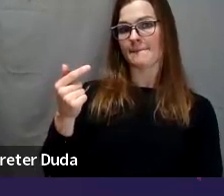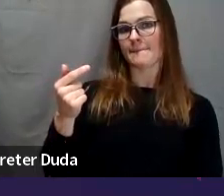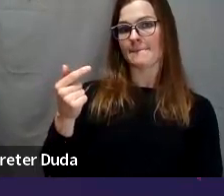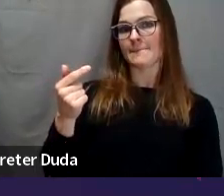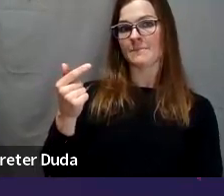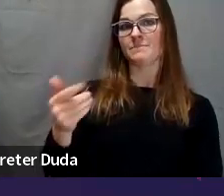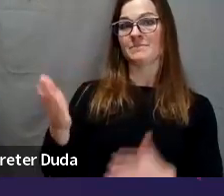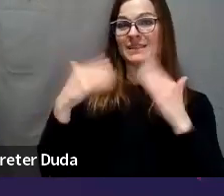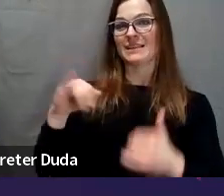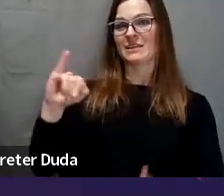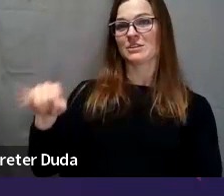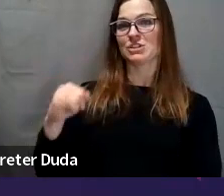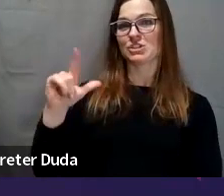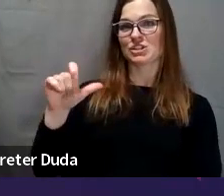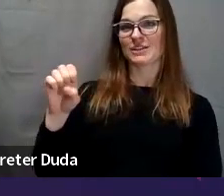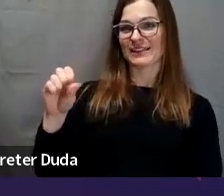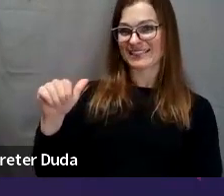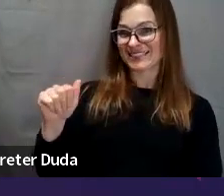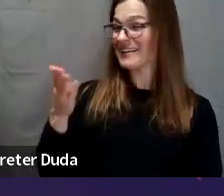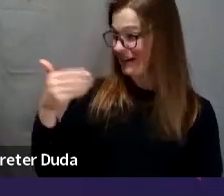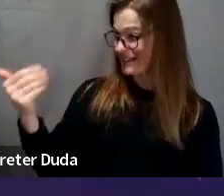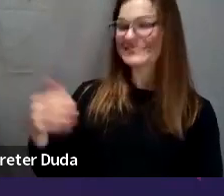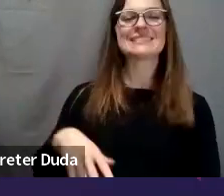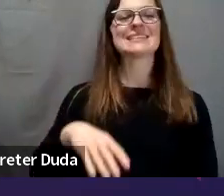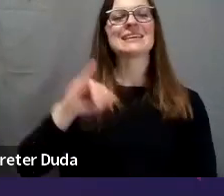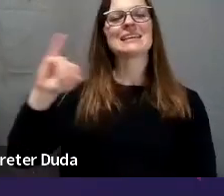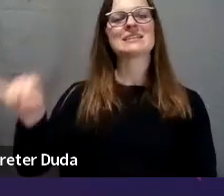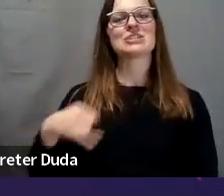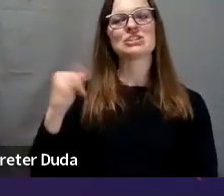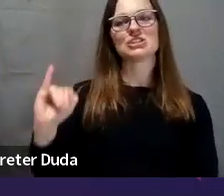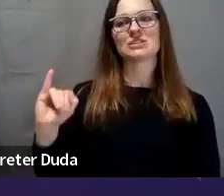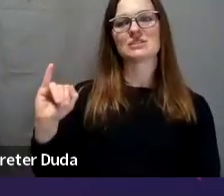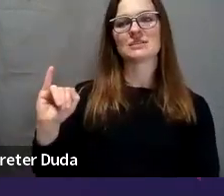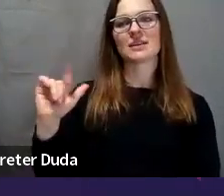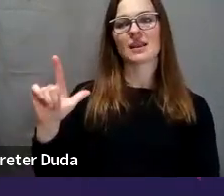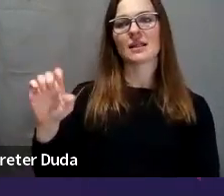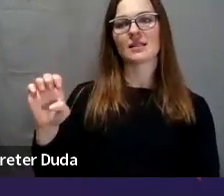And mine, Jaleesa's, oh, go ahead, Jaleesa. and mine is